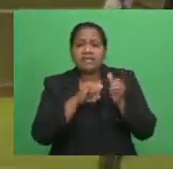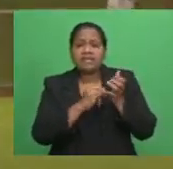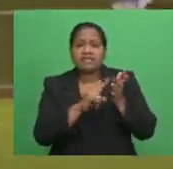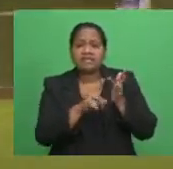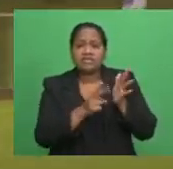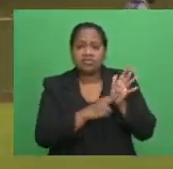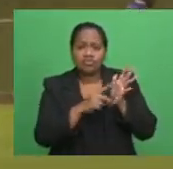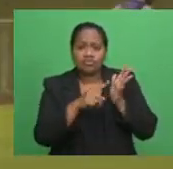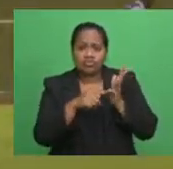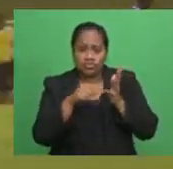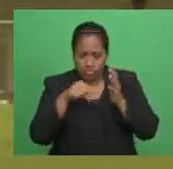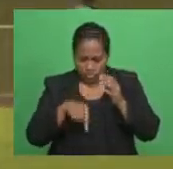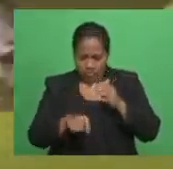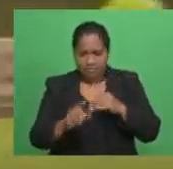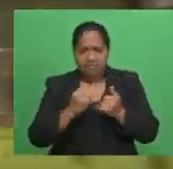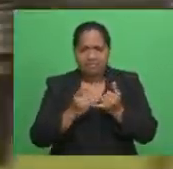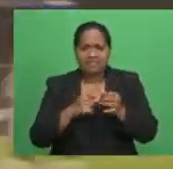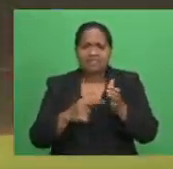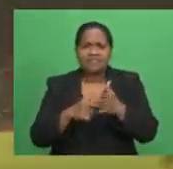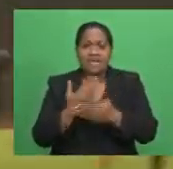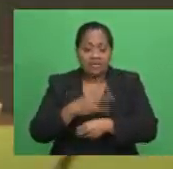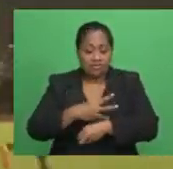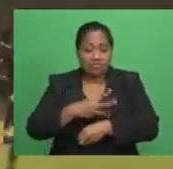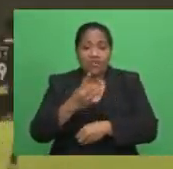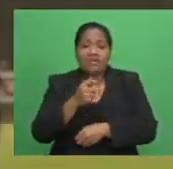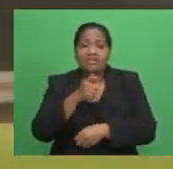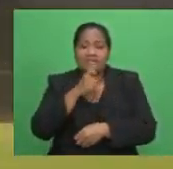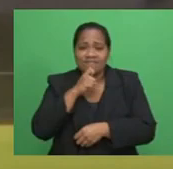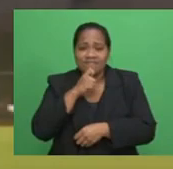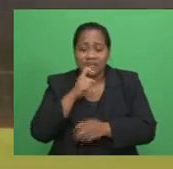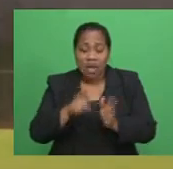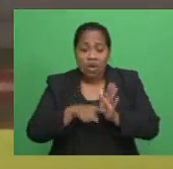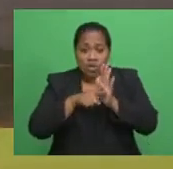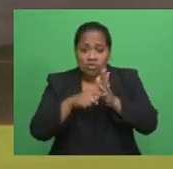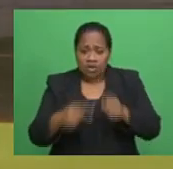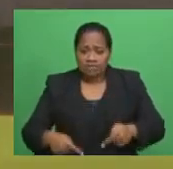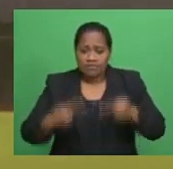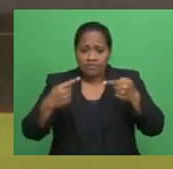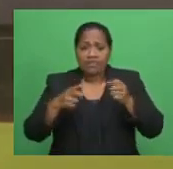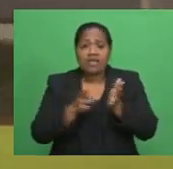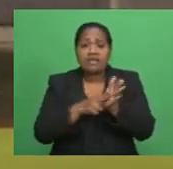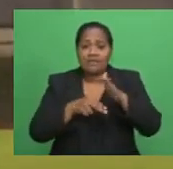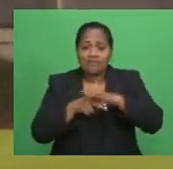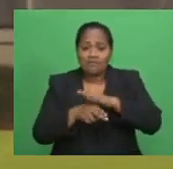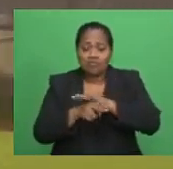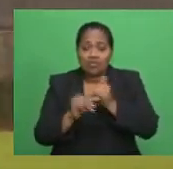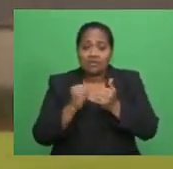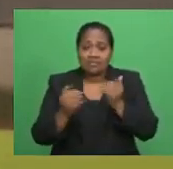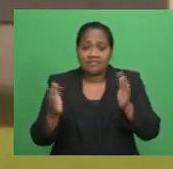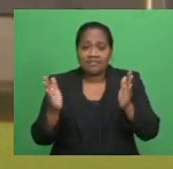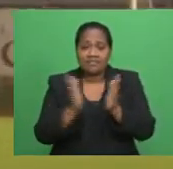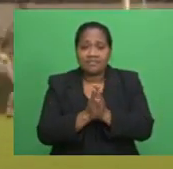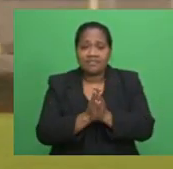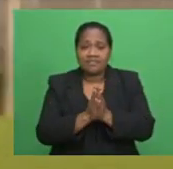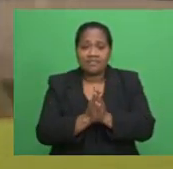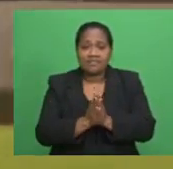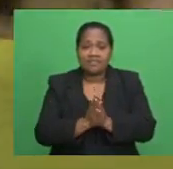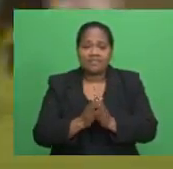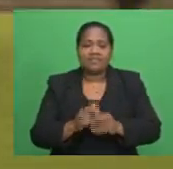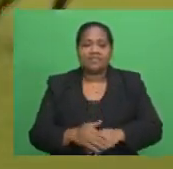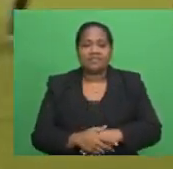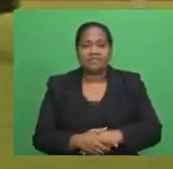Academy ground this Saturday at 3 p.m, while Lautoka meet Navua on Sunday at the Uprising Resort ground at 3